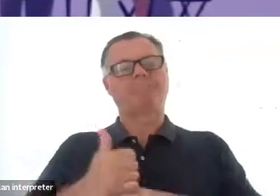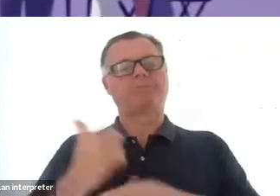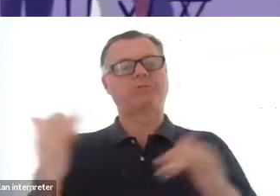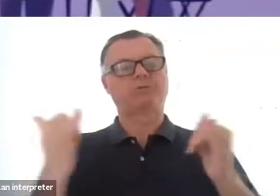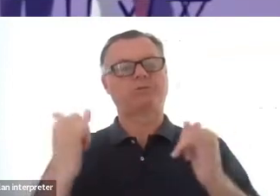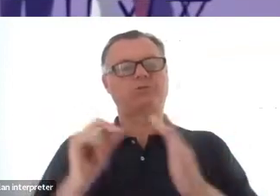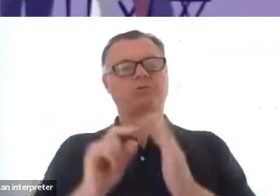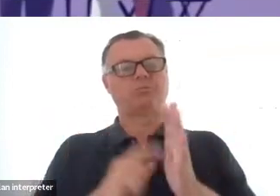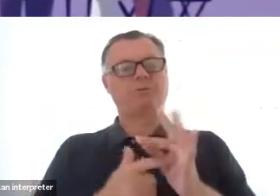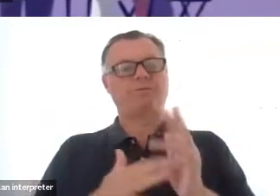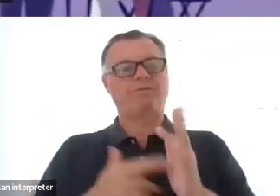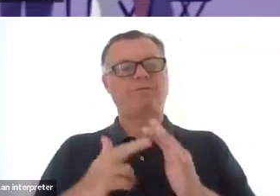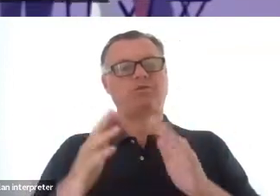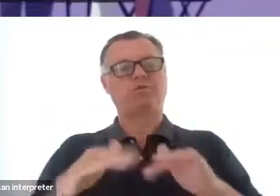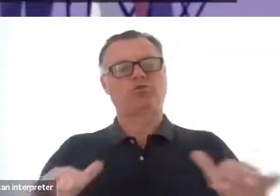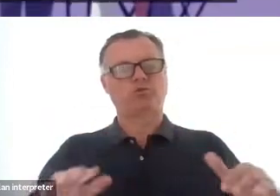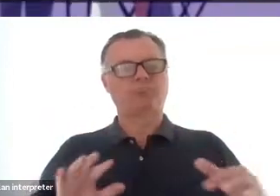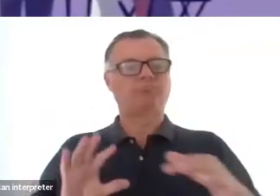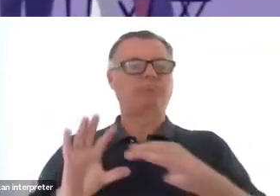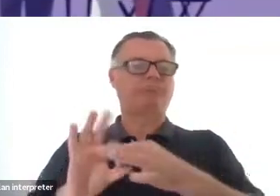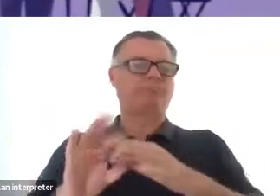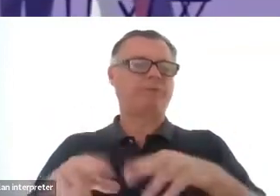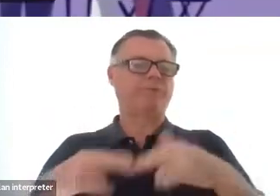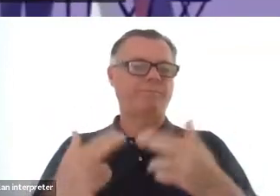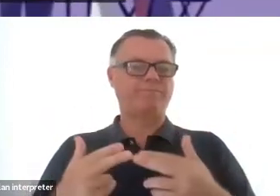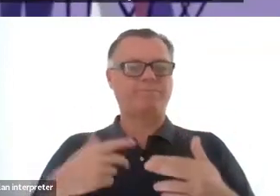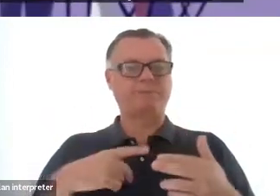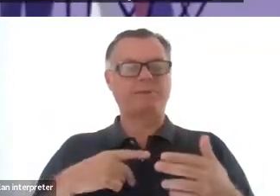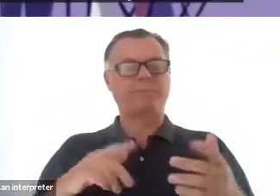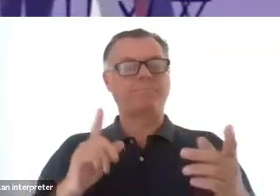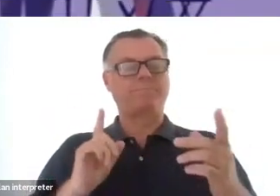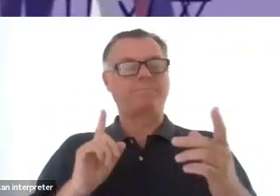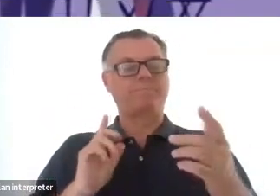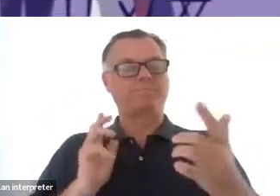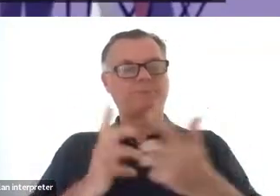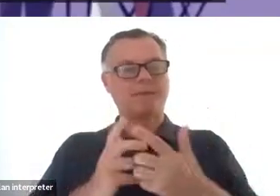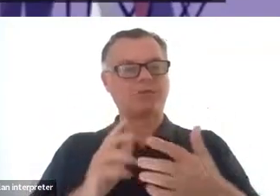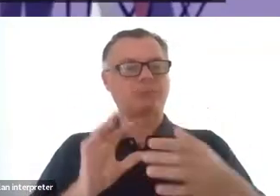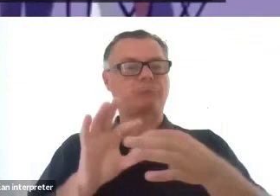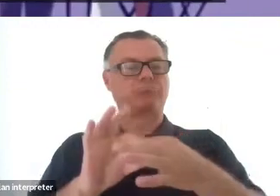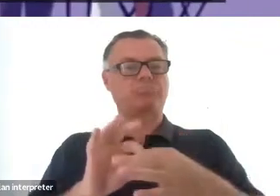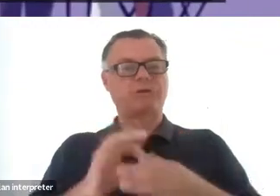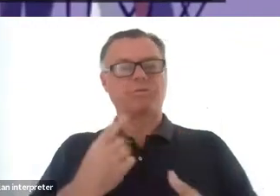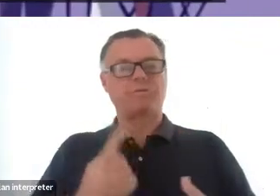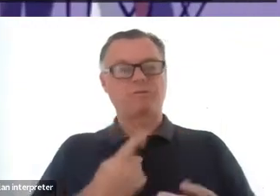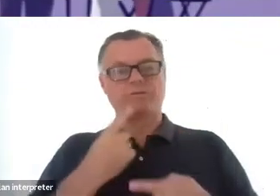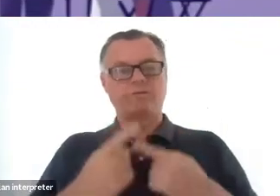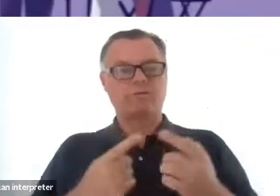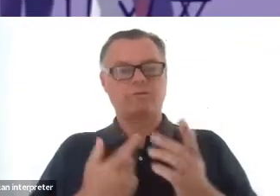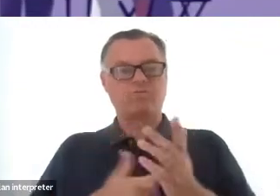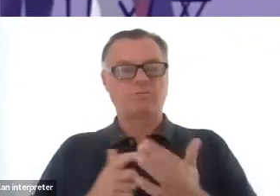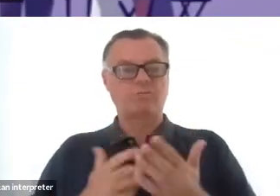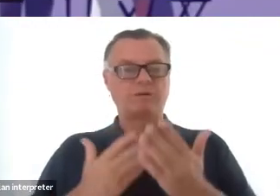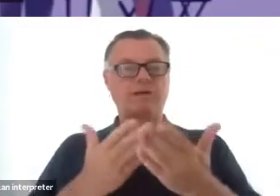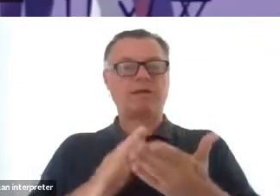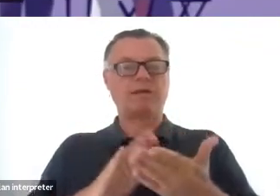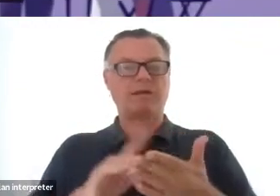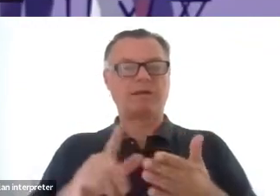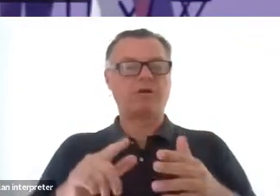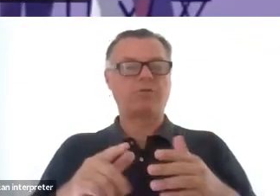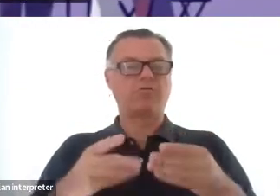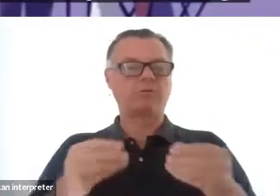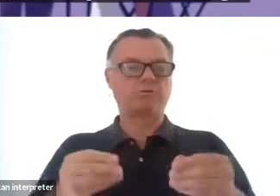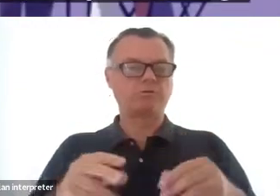on the journey. Using AI, we do a match and connect feature and also provide personalized recommendations for resources,